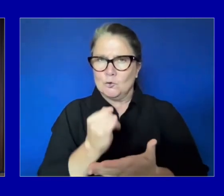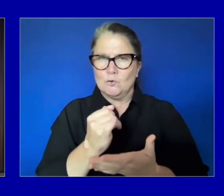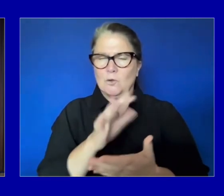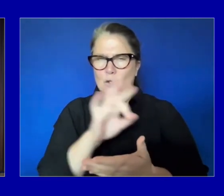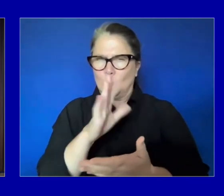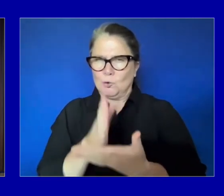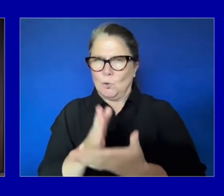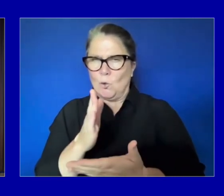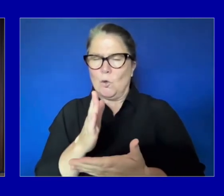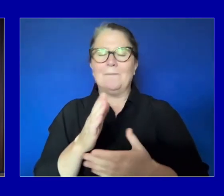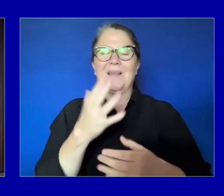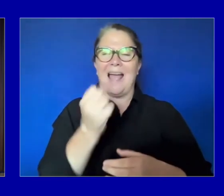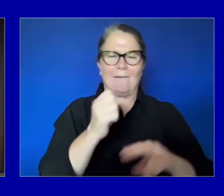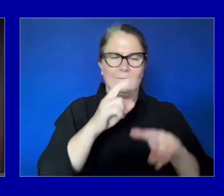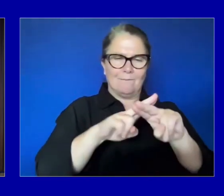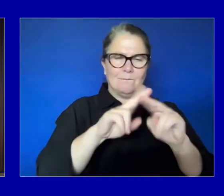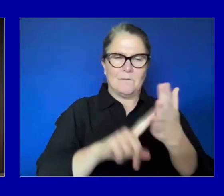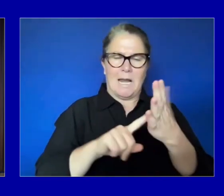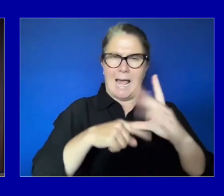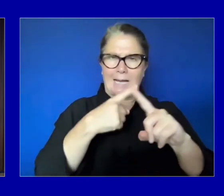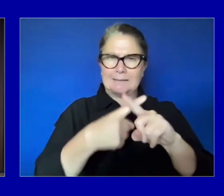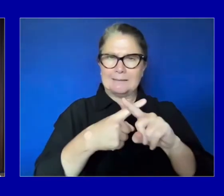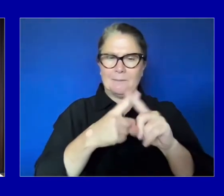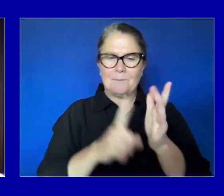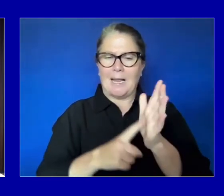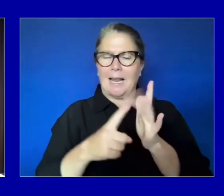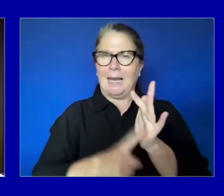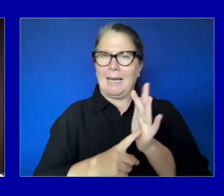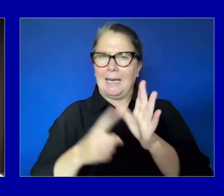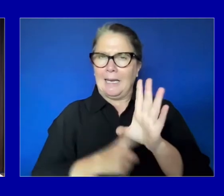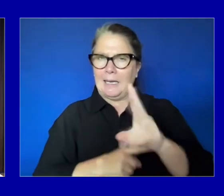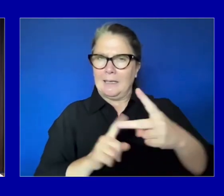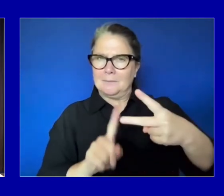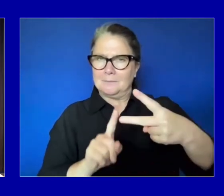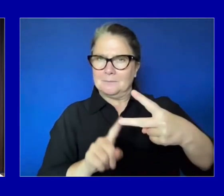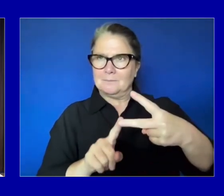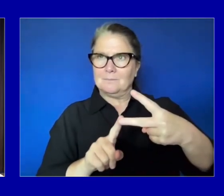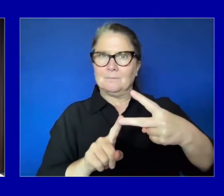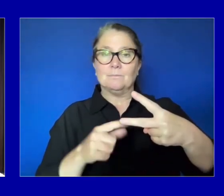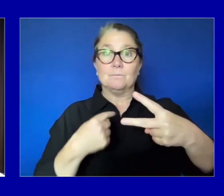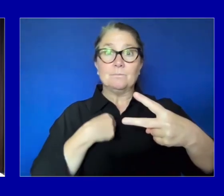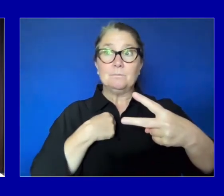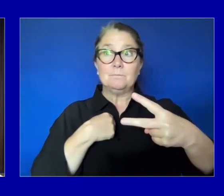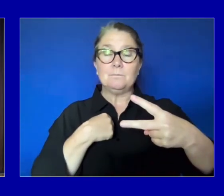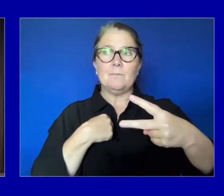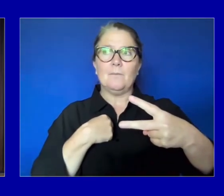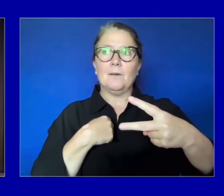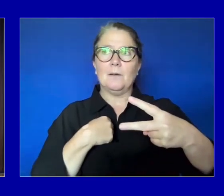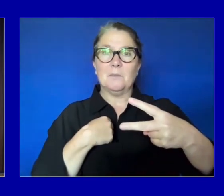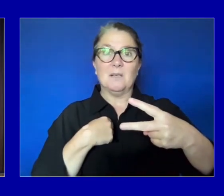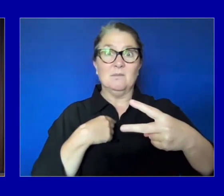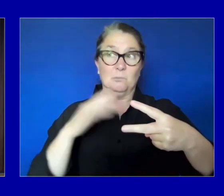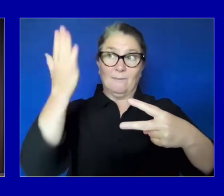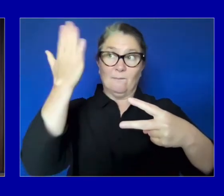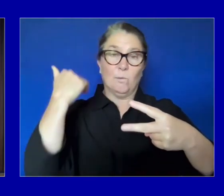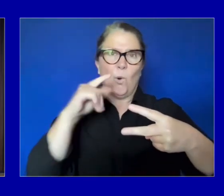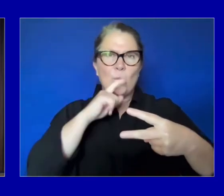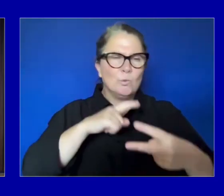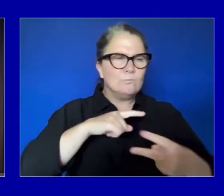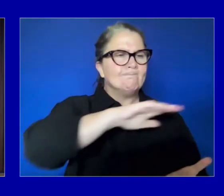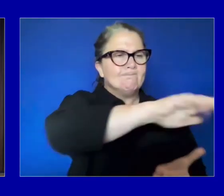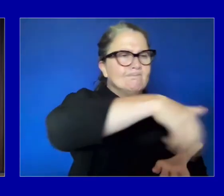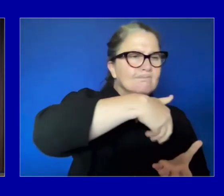of uh, collect, uh, those plants off my property